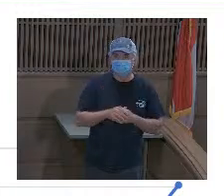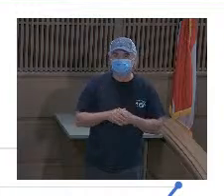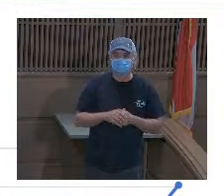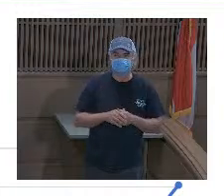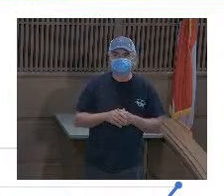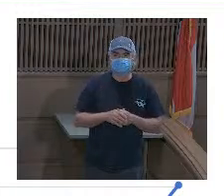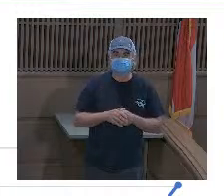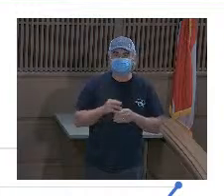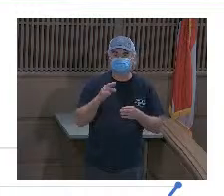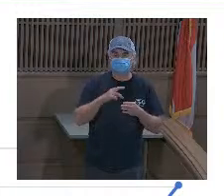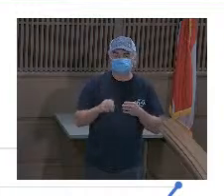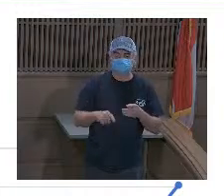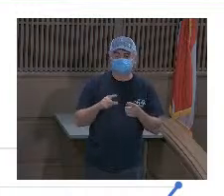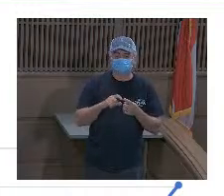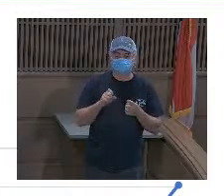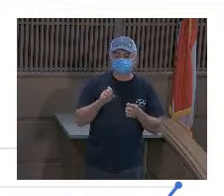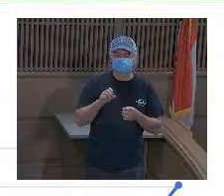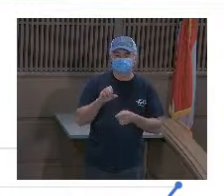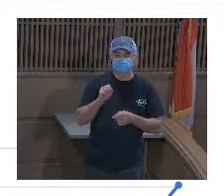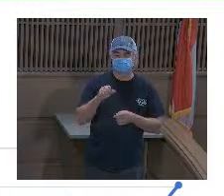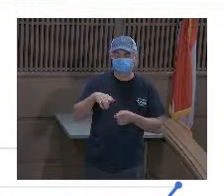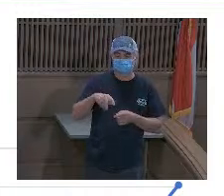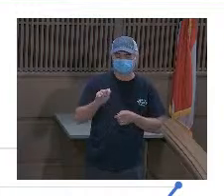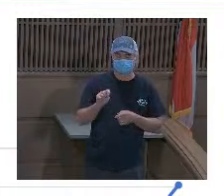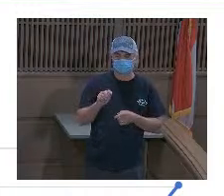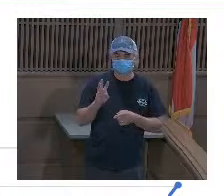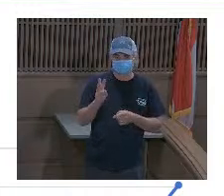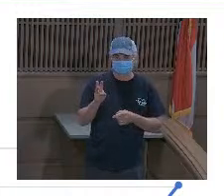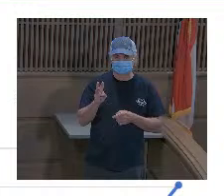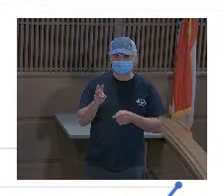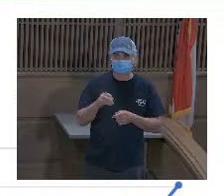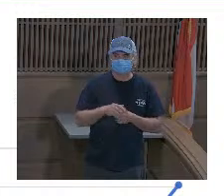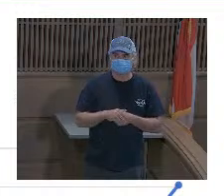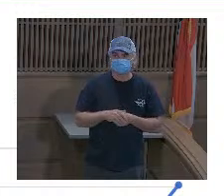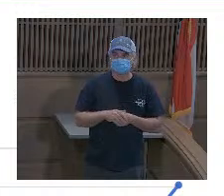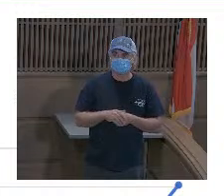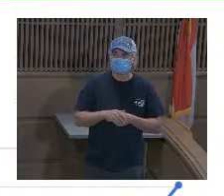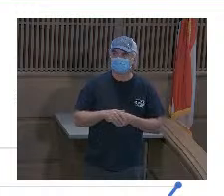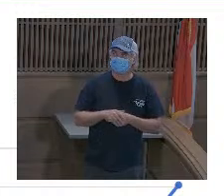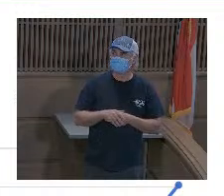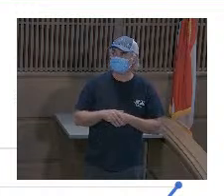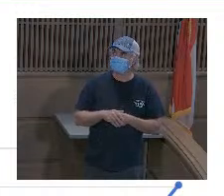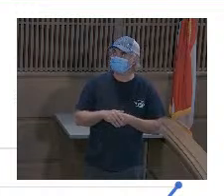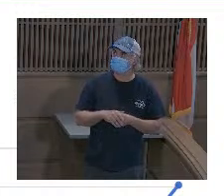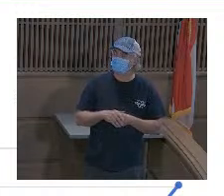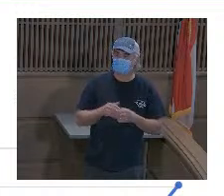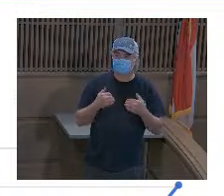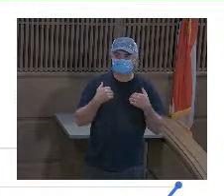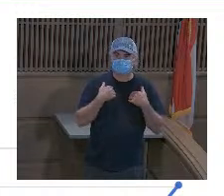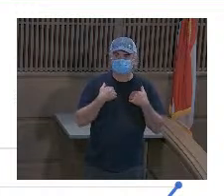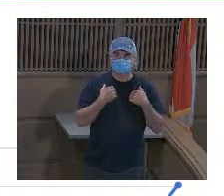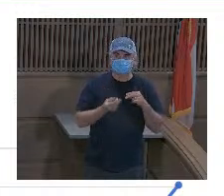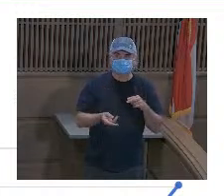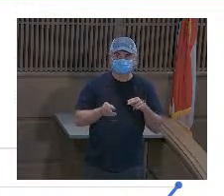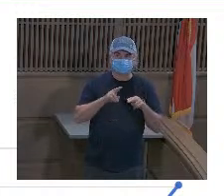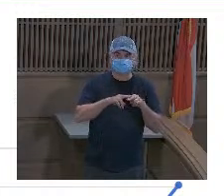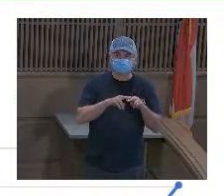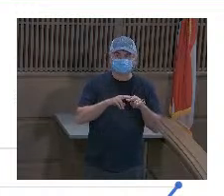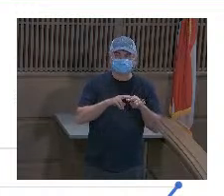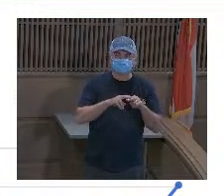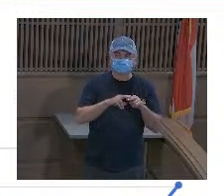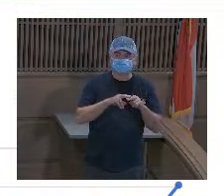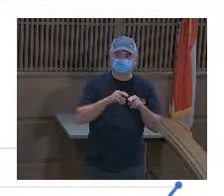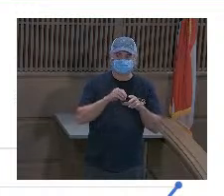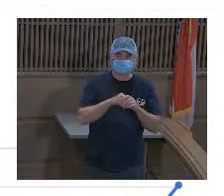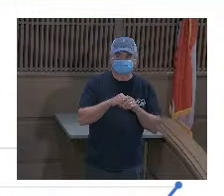are from September 6th. You will see that even though we had an increase in the number who was